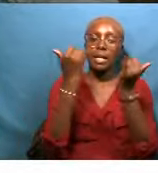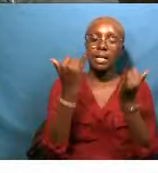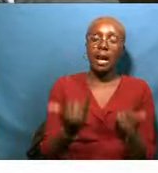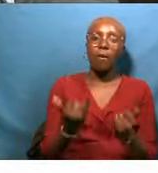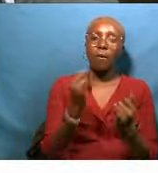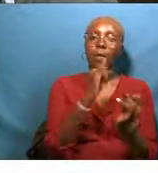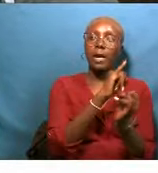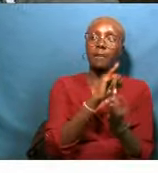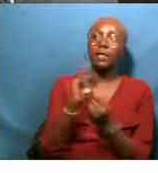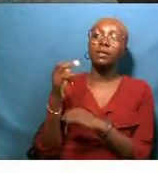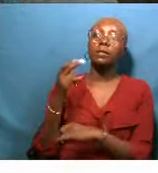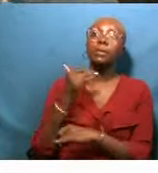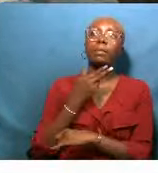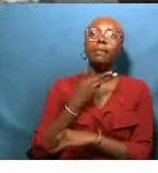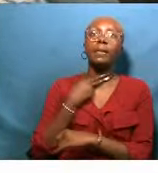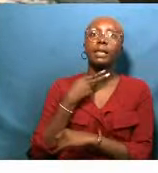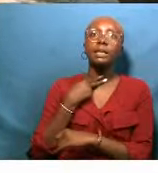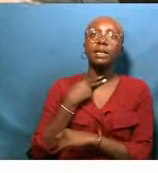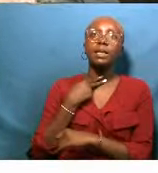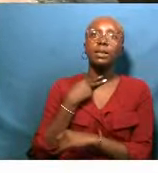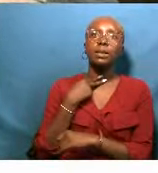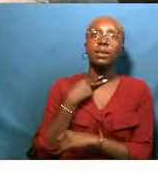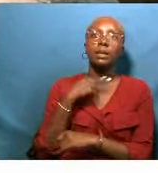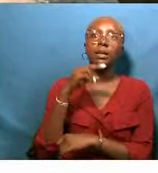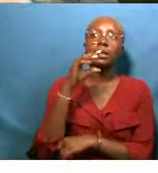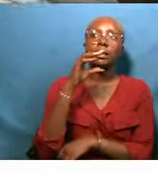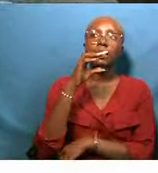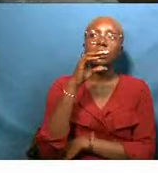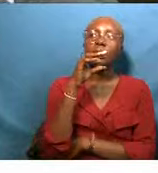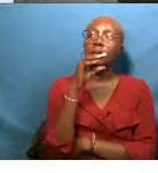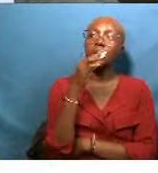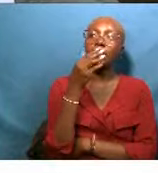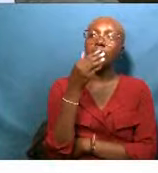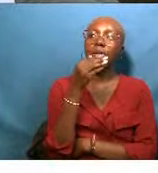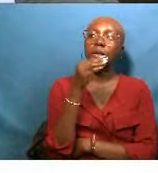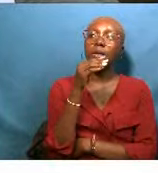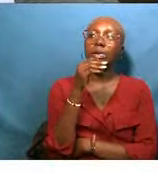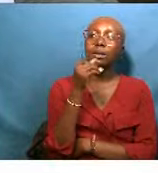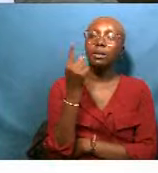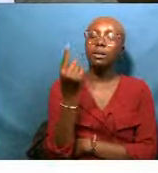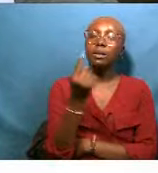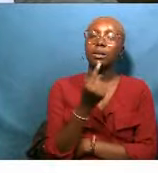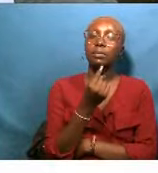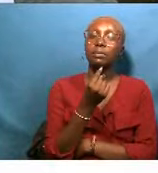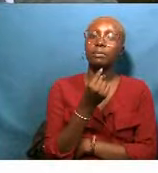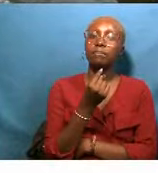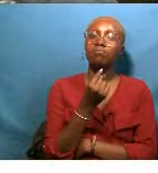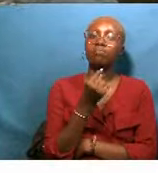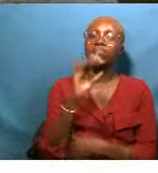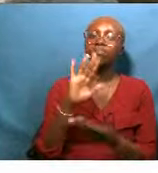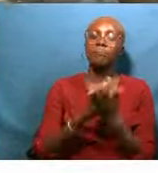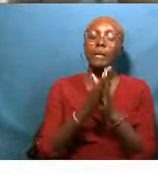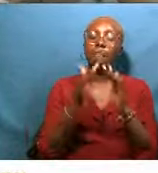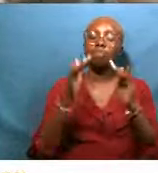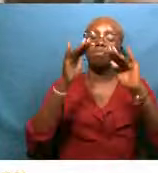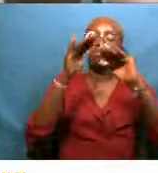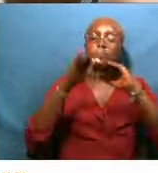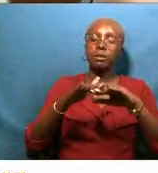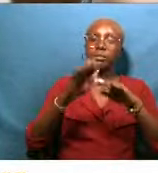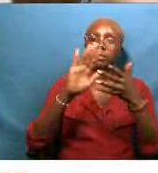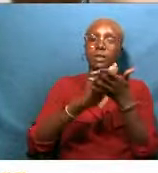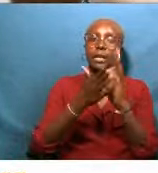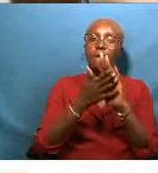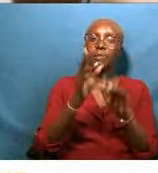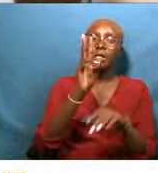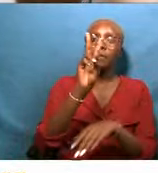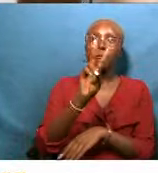invite Reverend Canon Adolua to be inducted as the Vicar General